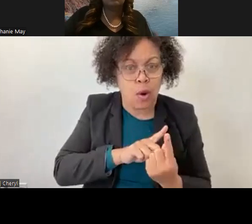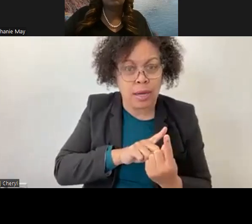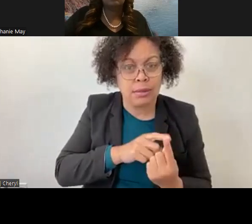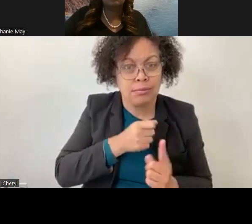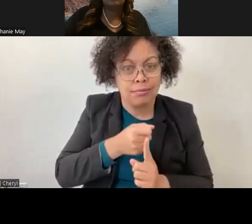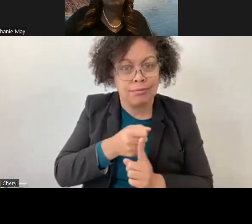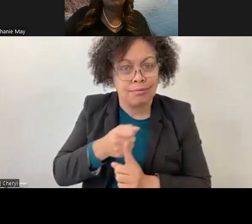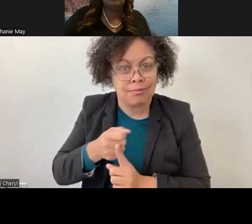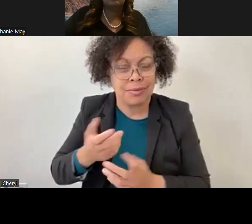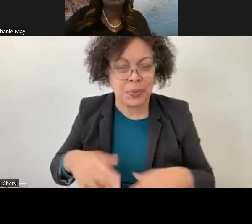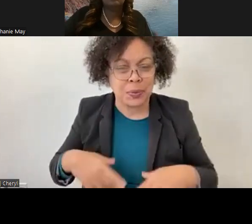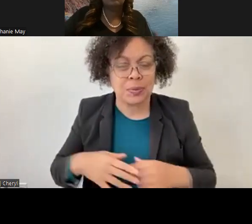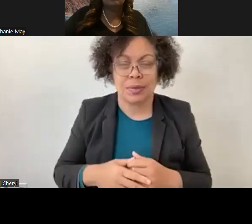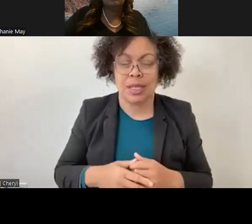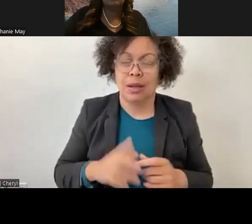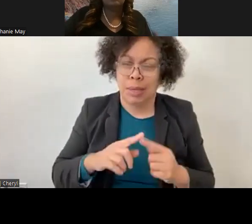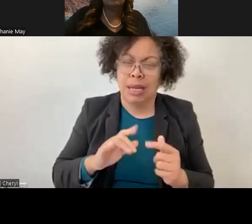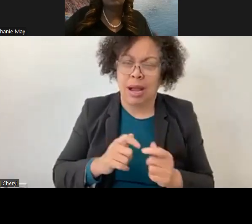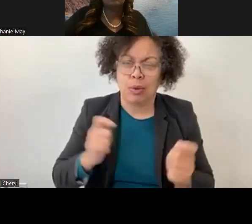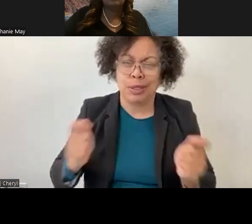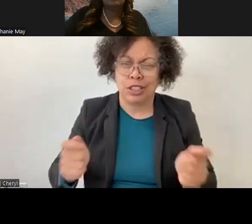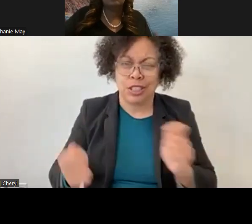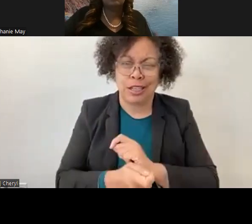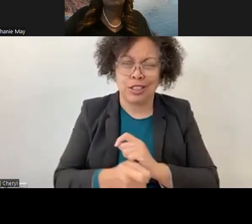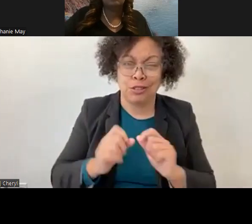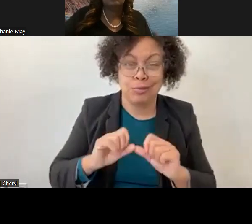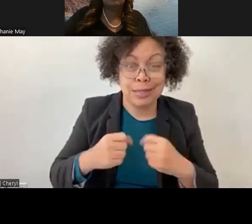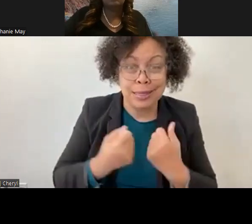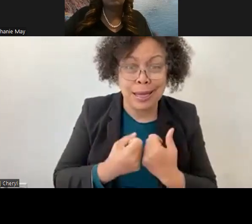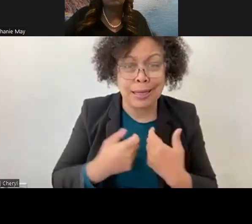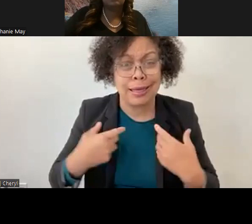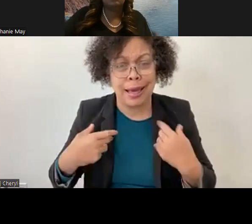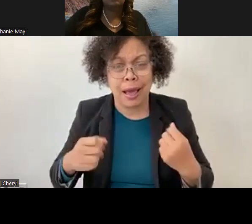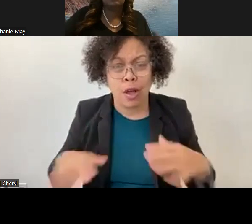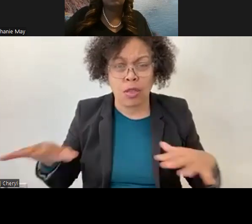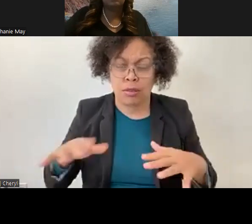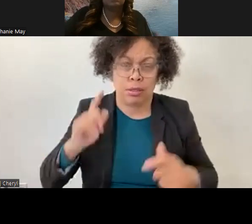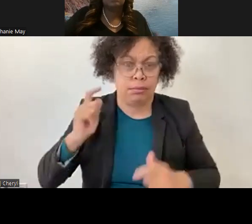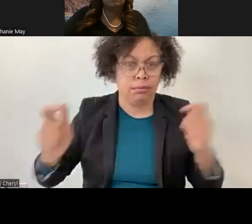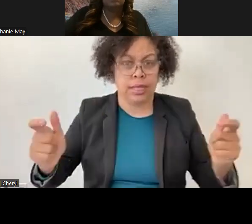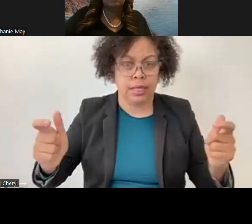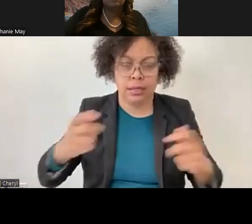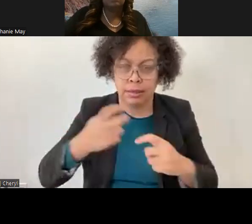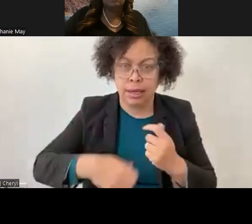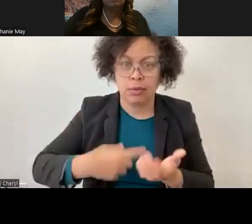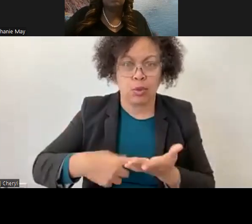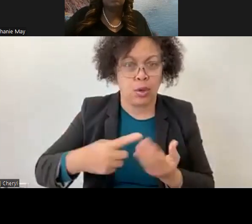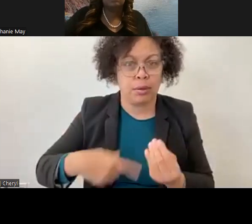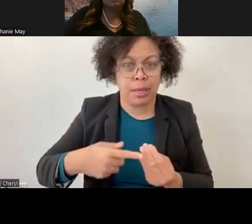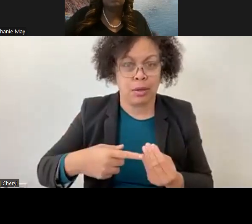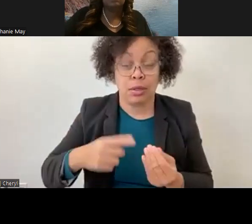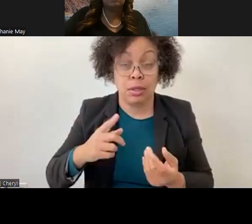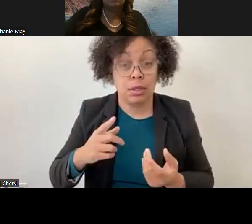health and society. That is too big to talk about in encounters with people when they're vulnerable, when they're